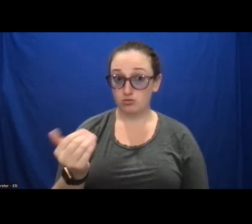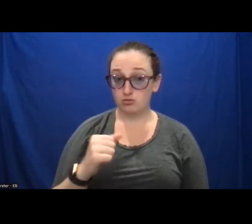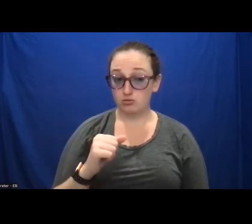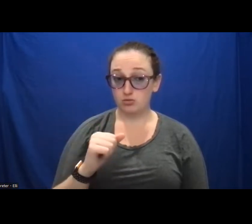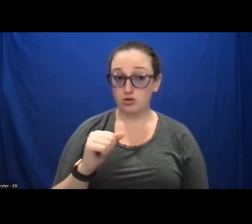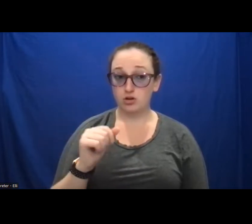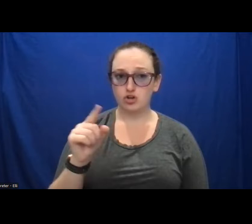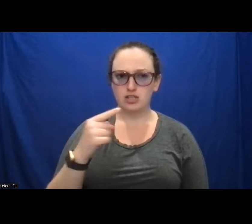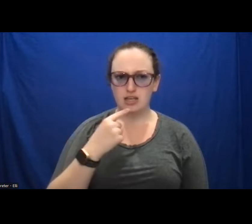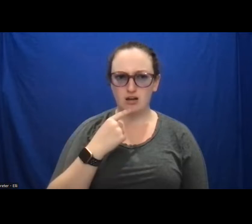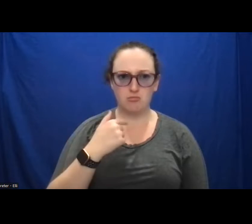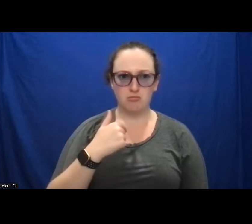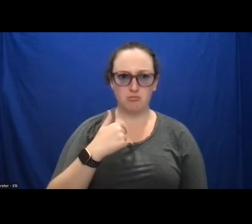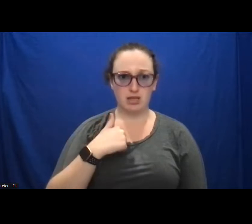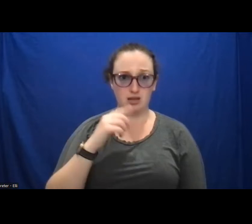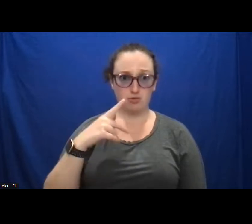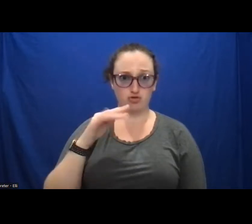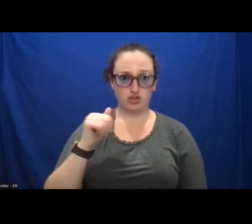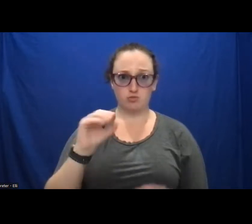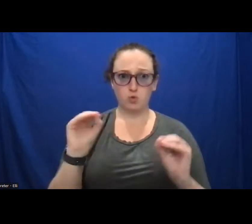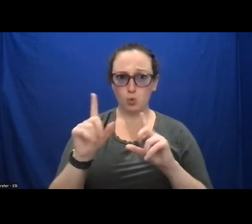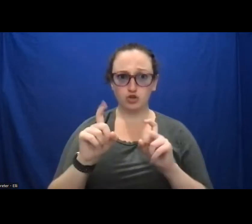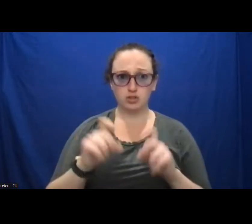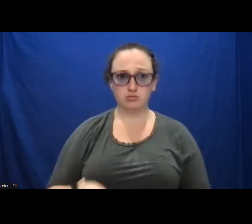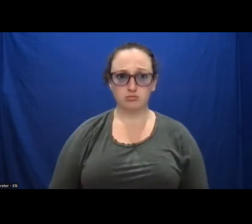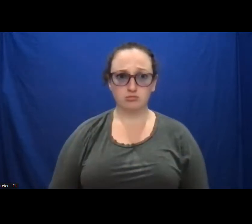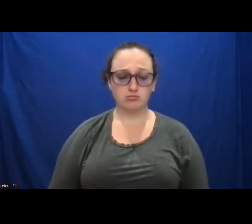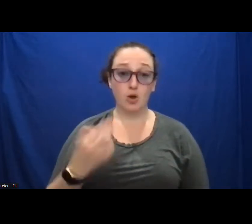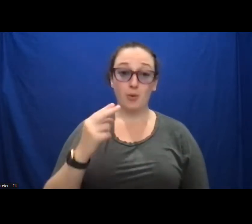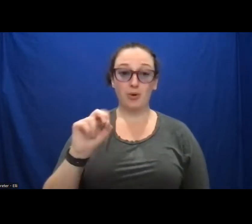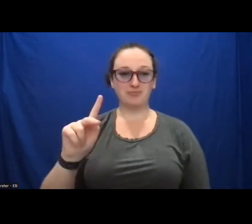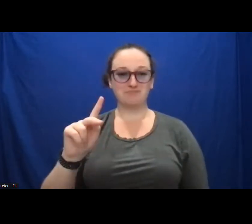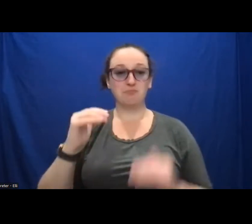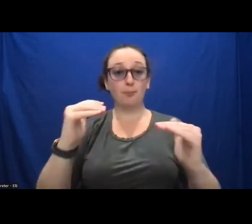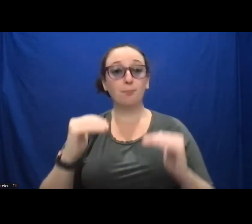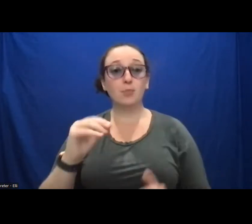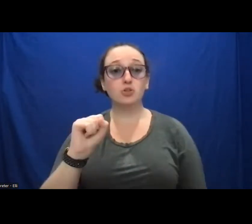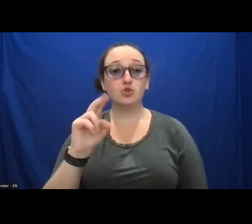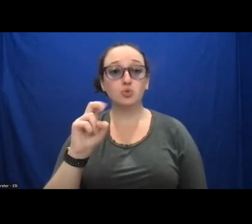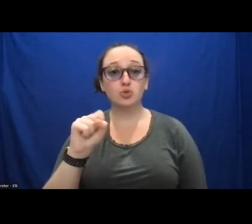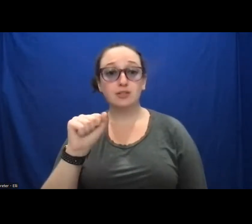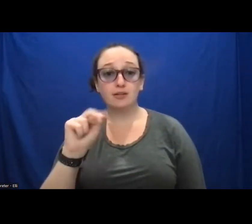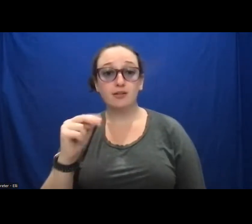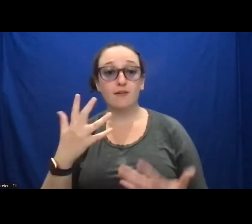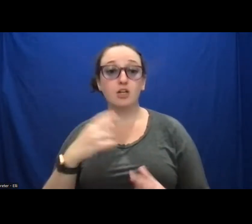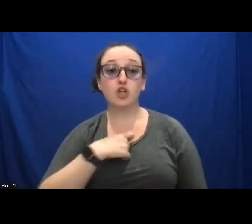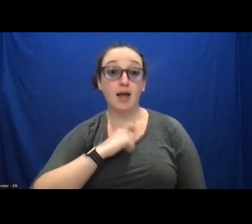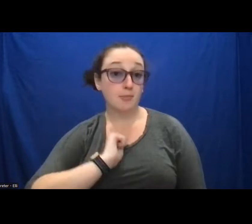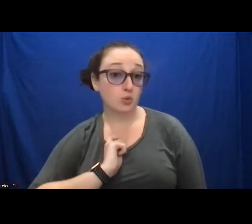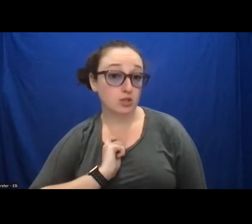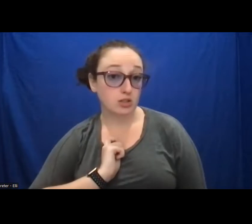If it's me, I don't have a question anymore. Thank you. Okay. Well, then we'll move to Susan. So Susan, I'm going to unmute